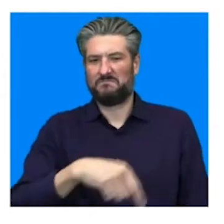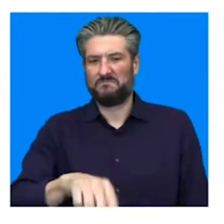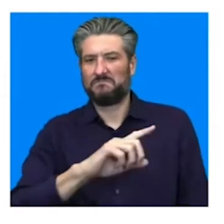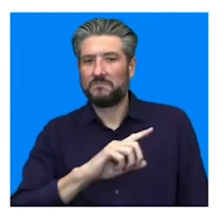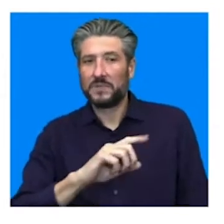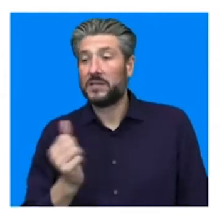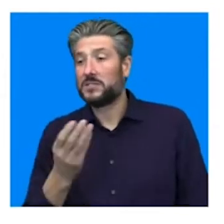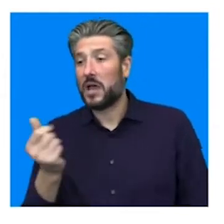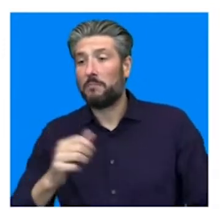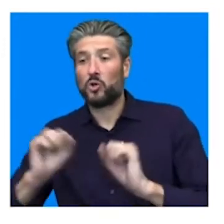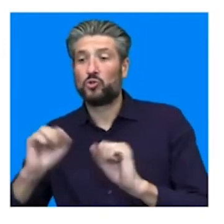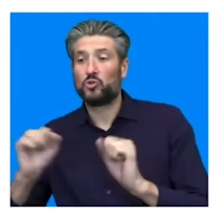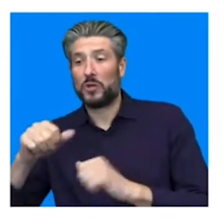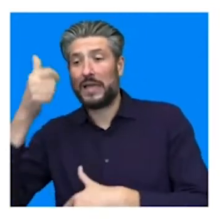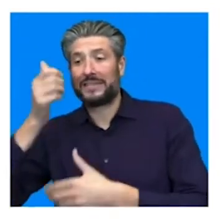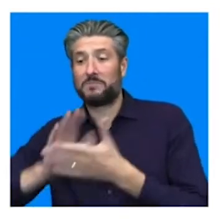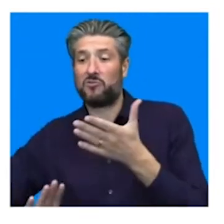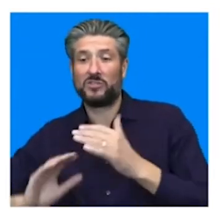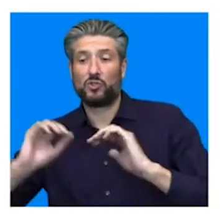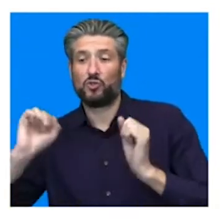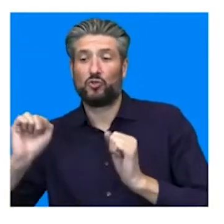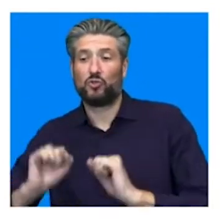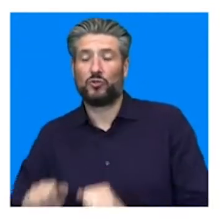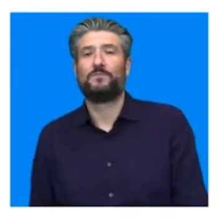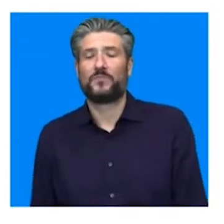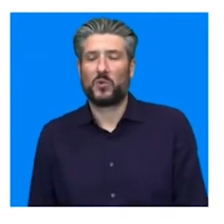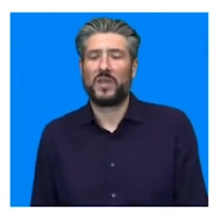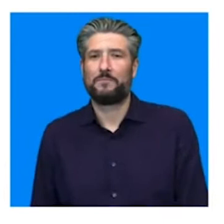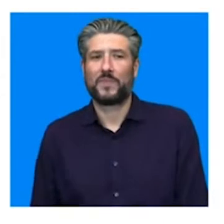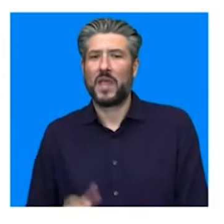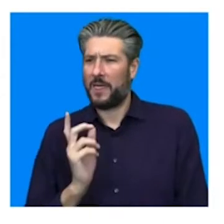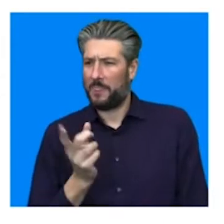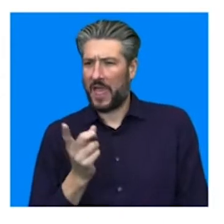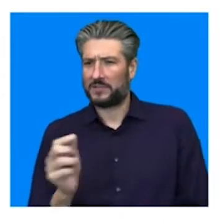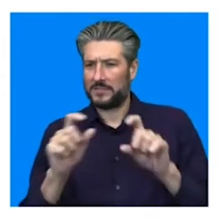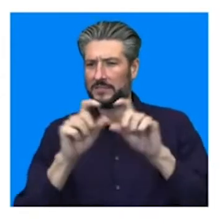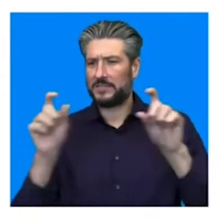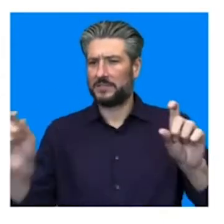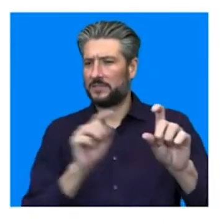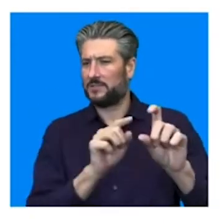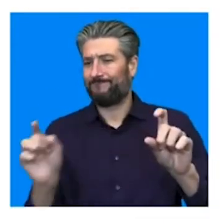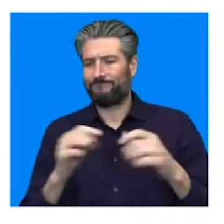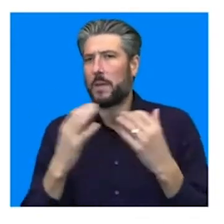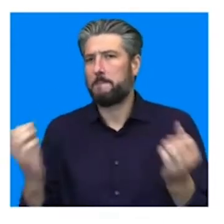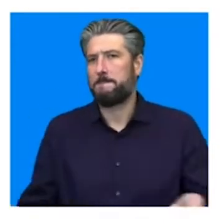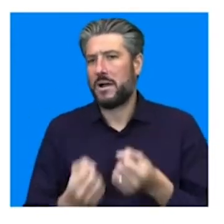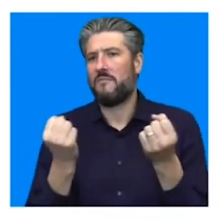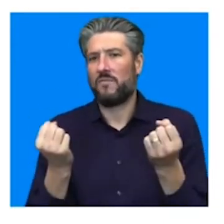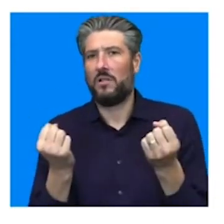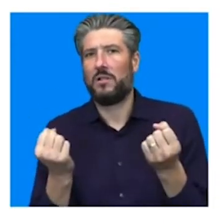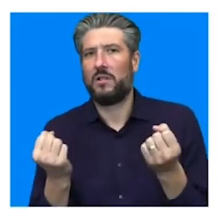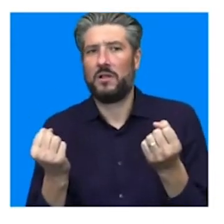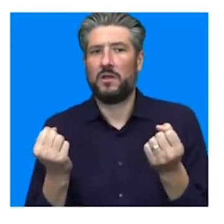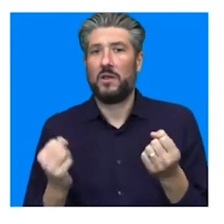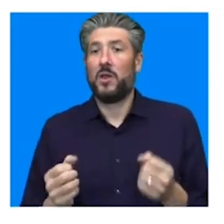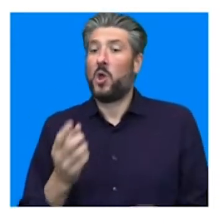theirs yet. And I think that sentence is so powerful because it means that we will all need these technologies